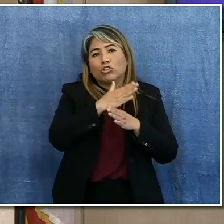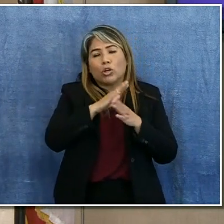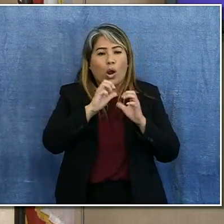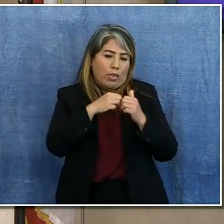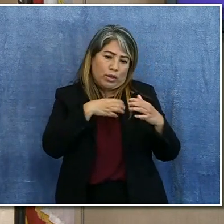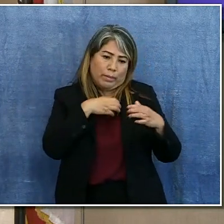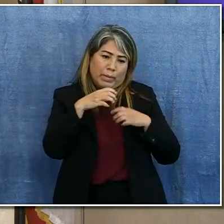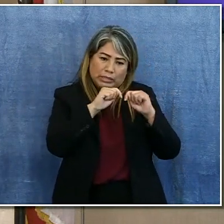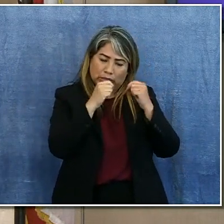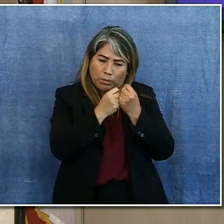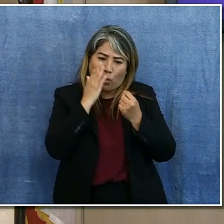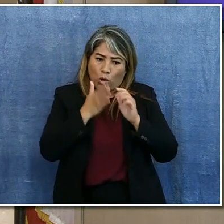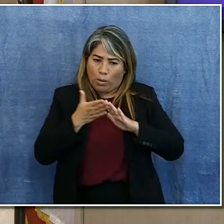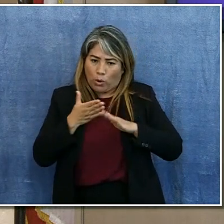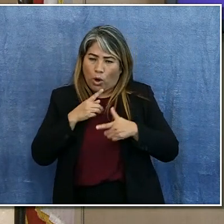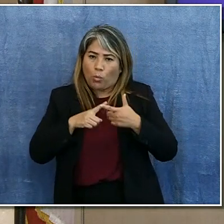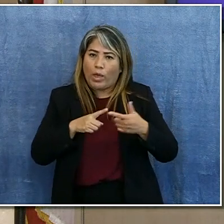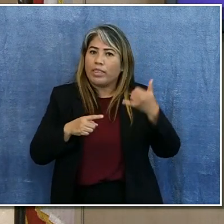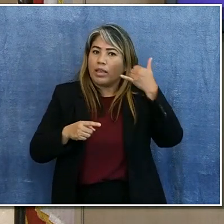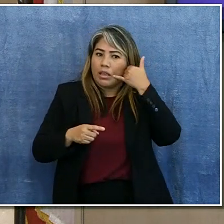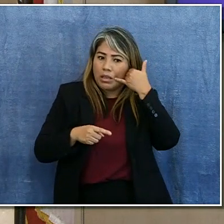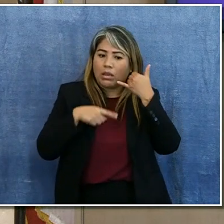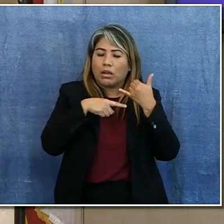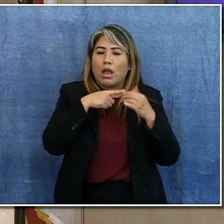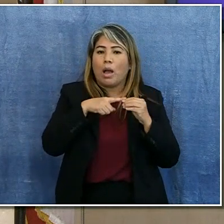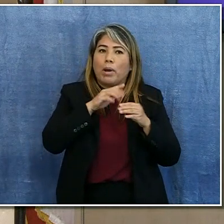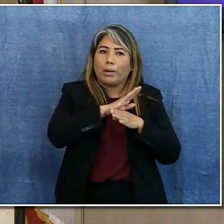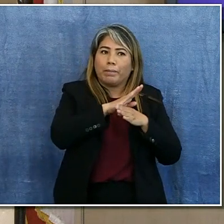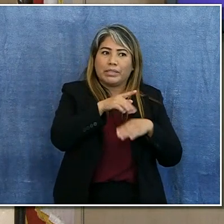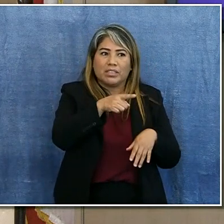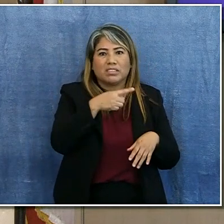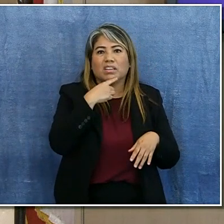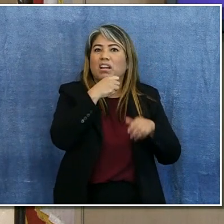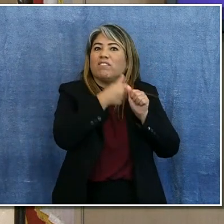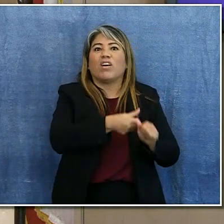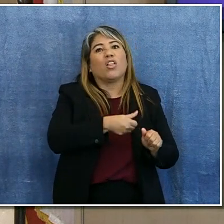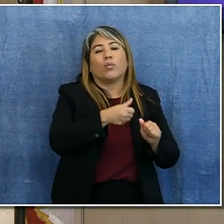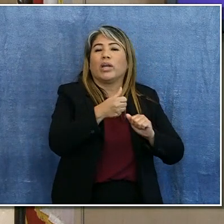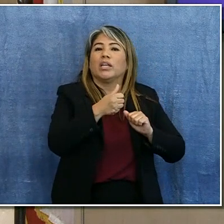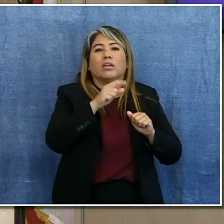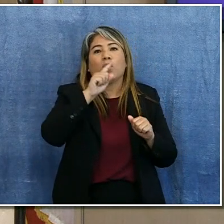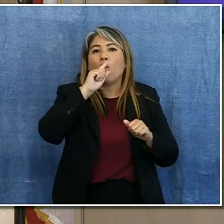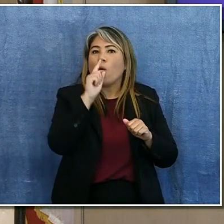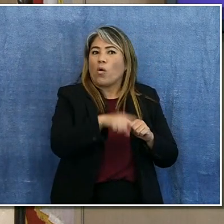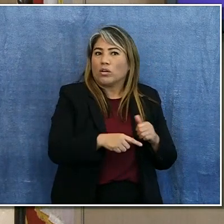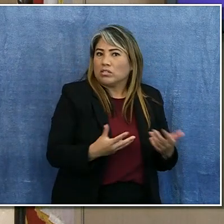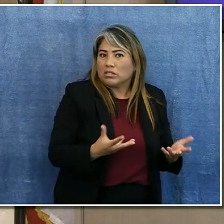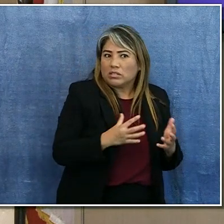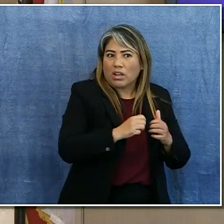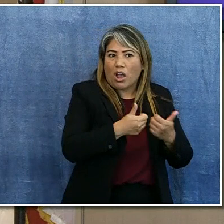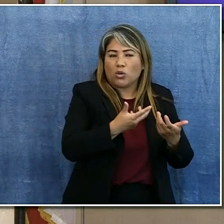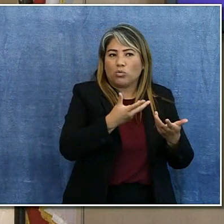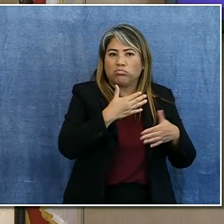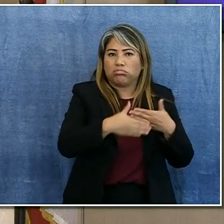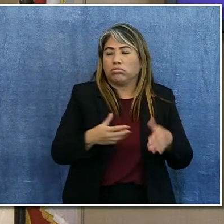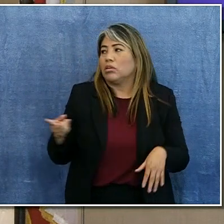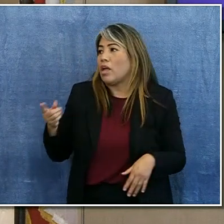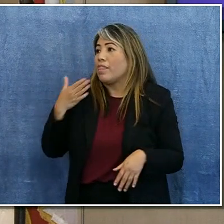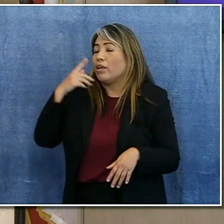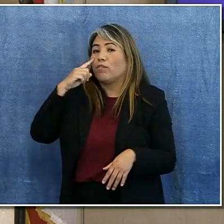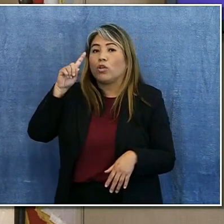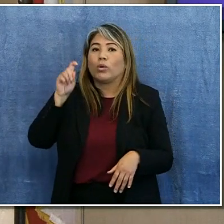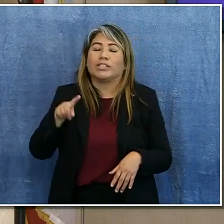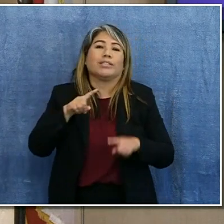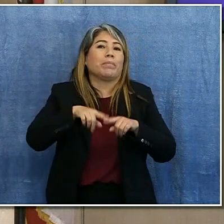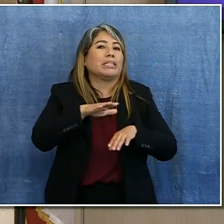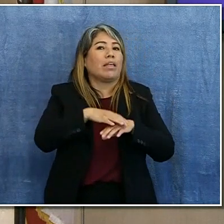compliance teams will operate once they receive a complaint about a business that is not following the county health orders? Thank you for the question. It really depends on the